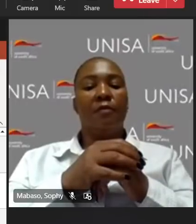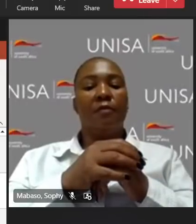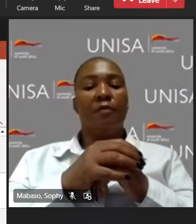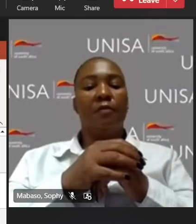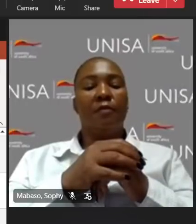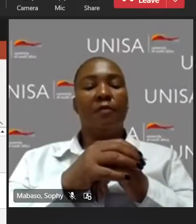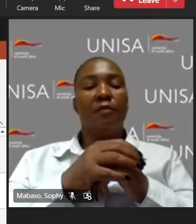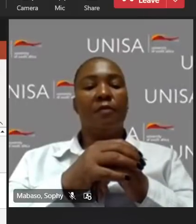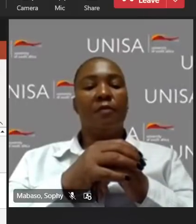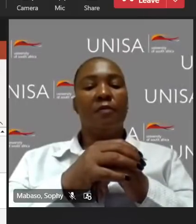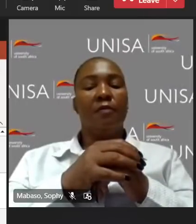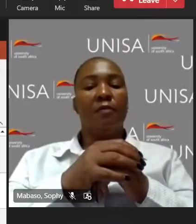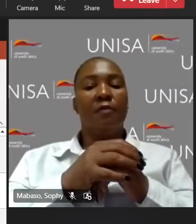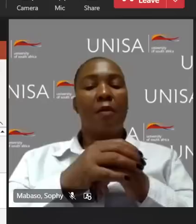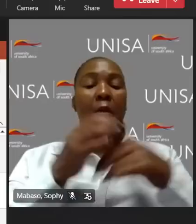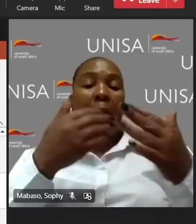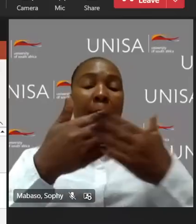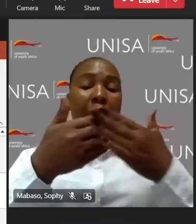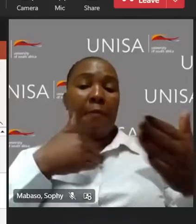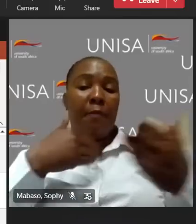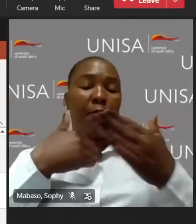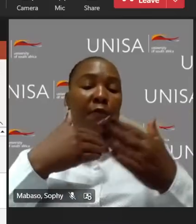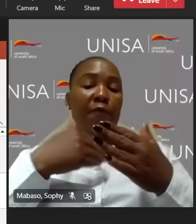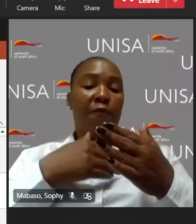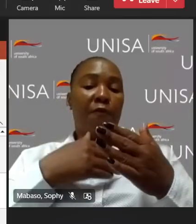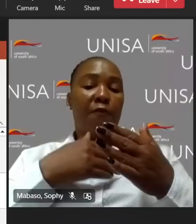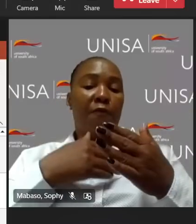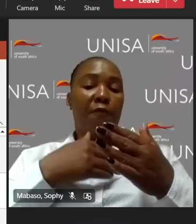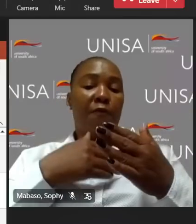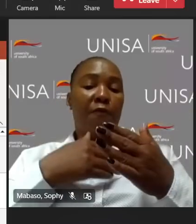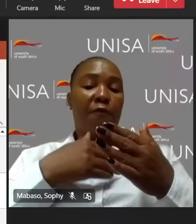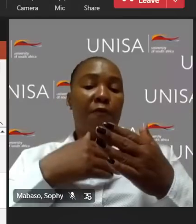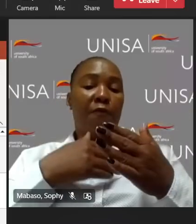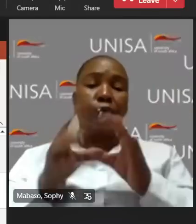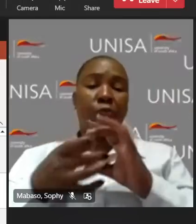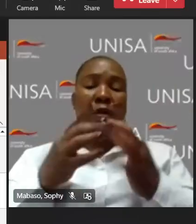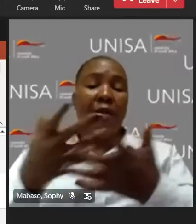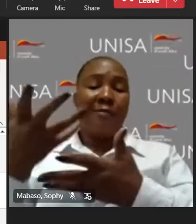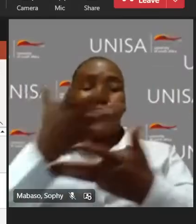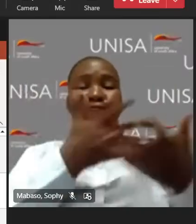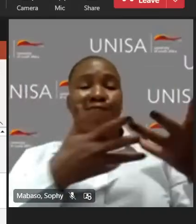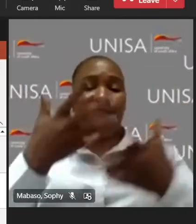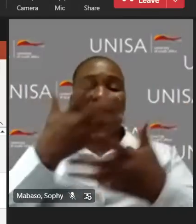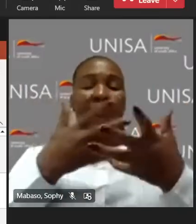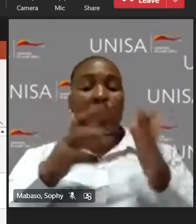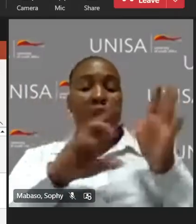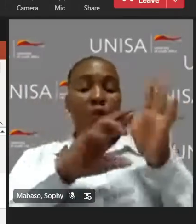before I can engage on the roles, it is rather important to also